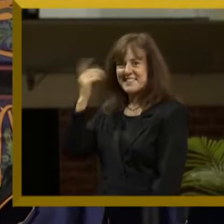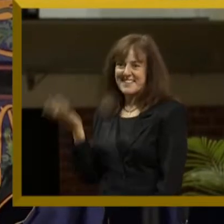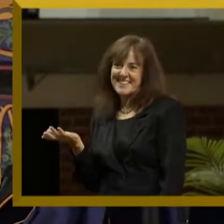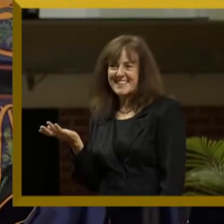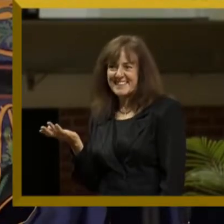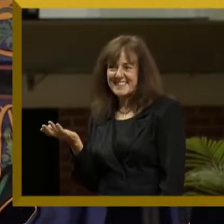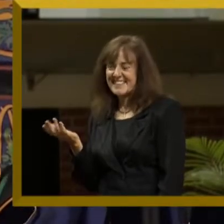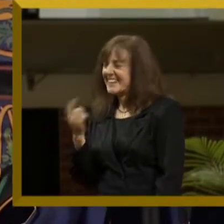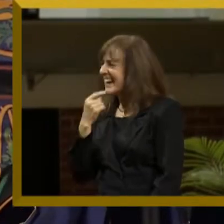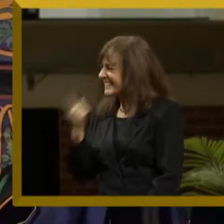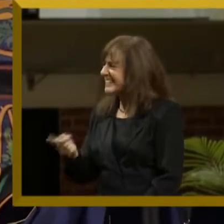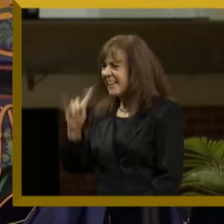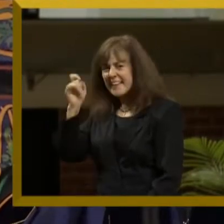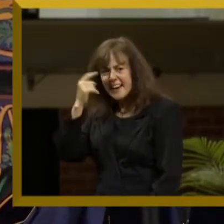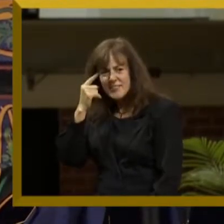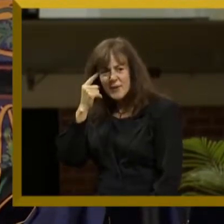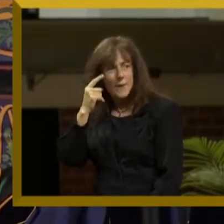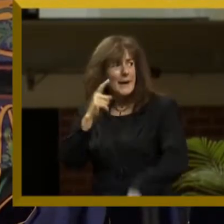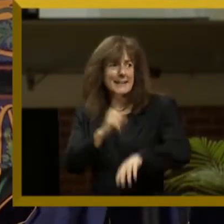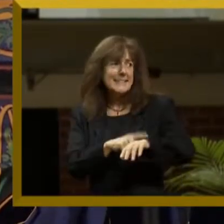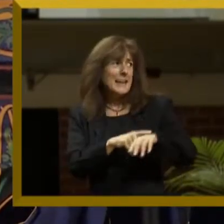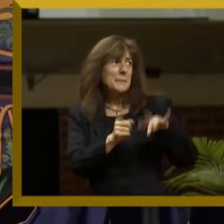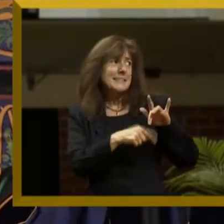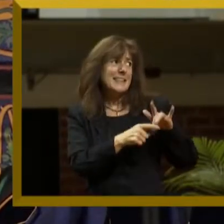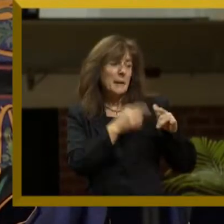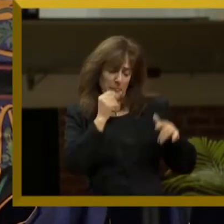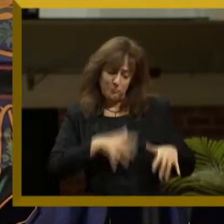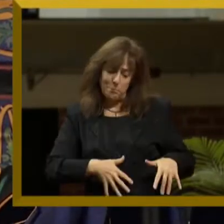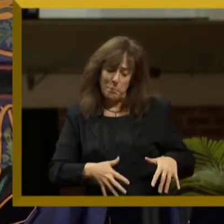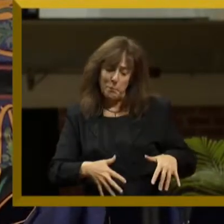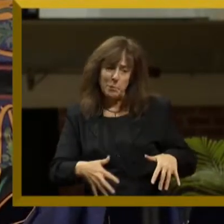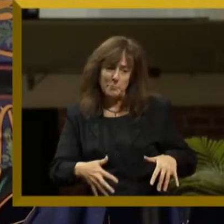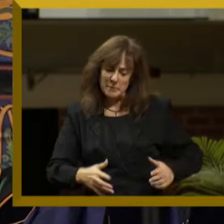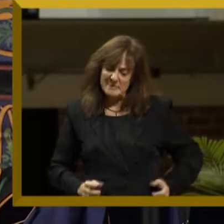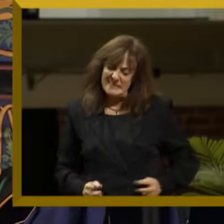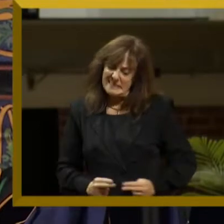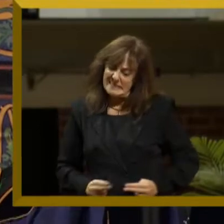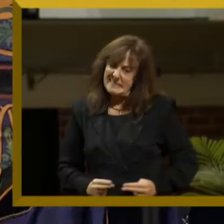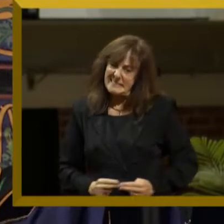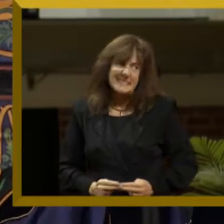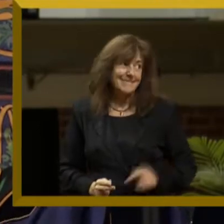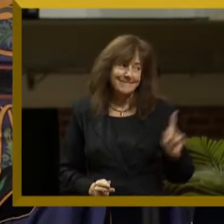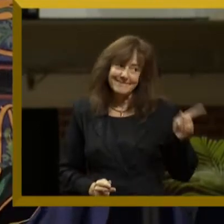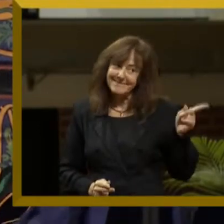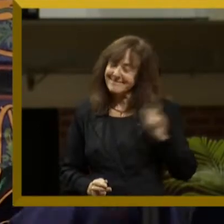I keep telling him it's time we skip a few meals because his pants are getting a little tight.